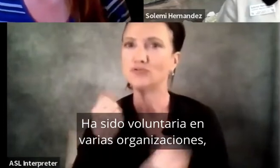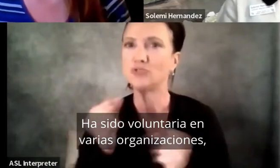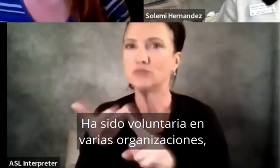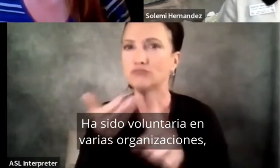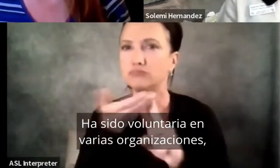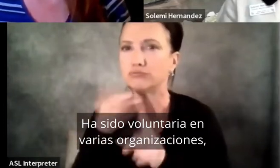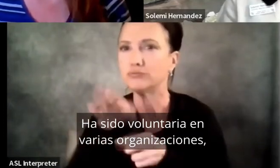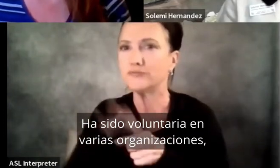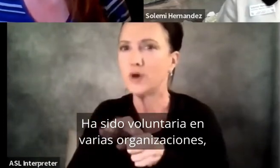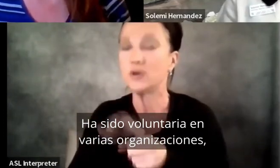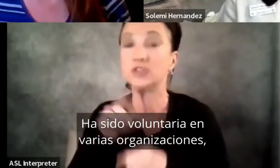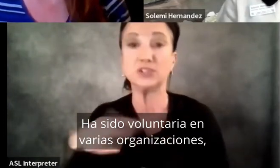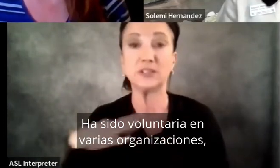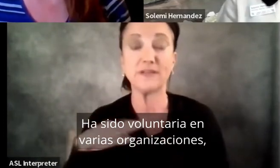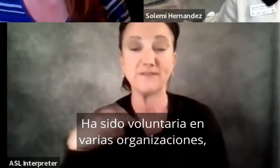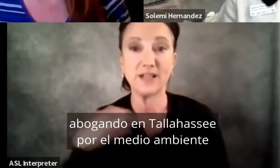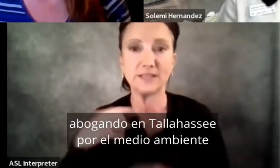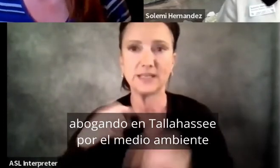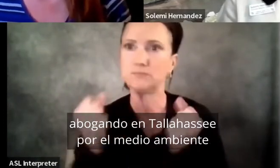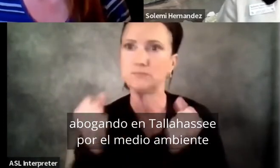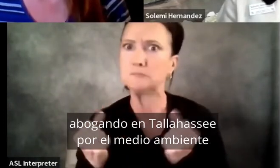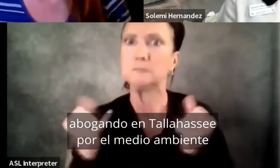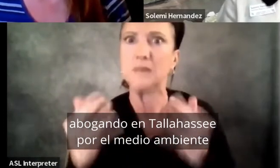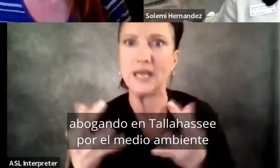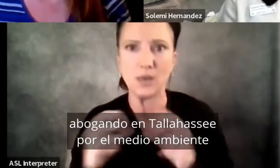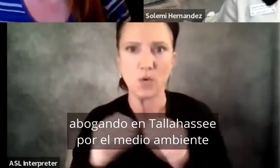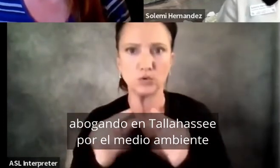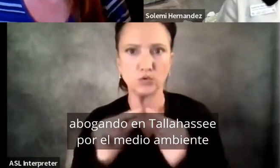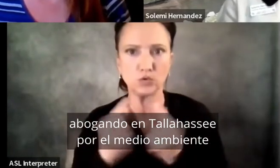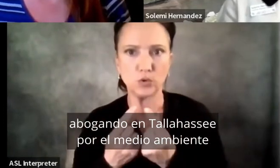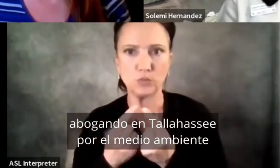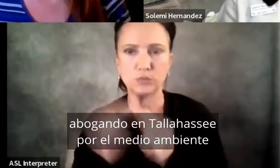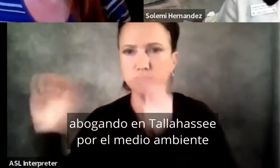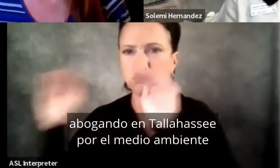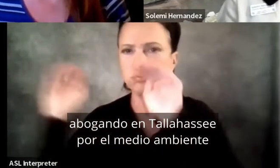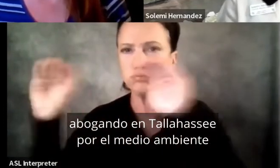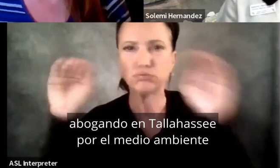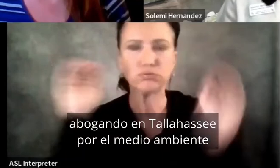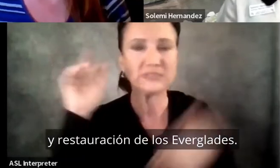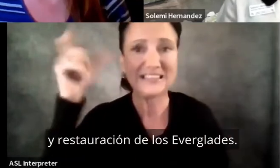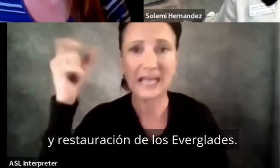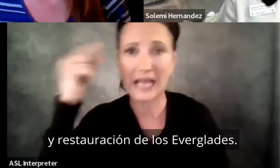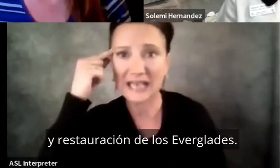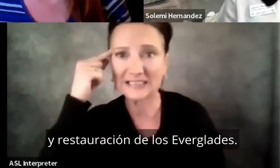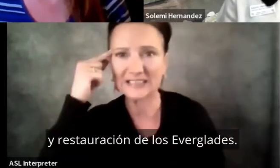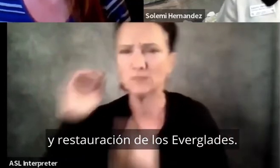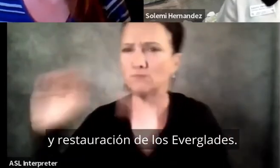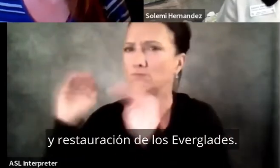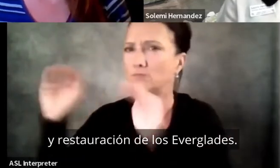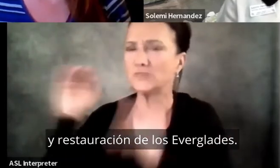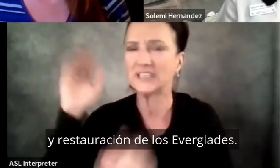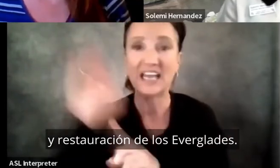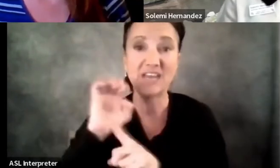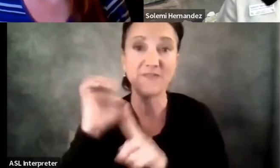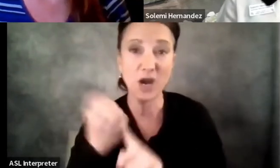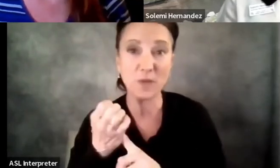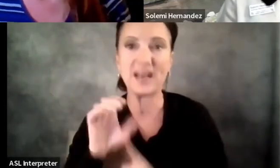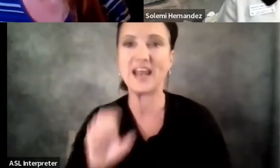been volunteering with a number of organizations, advocating in Tallahassee for the environment and Everglades